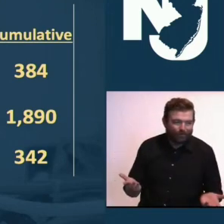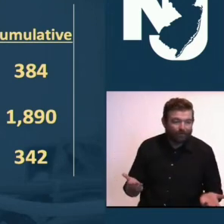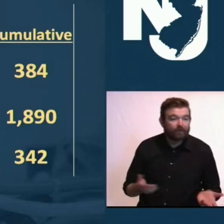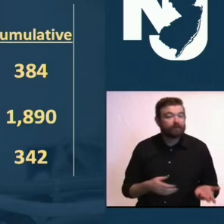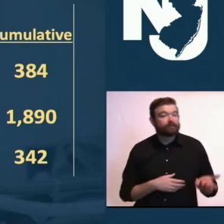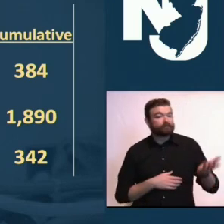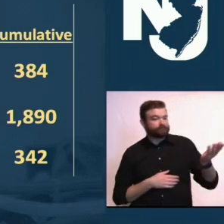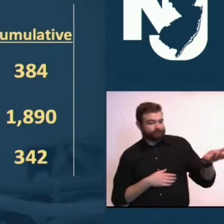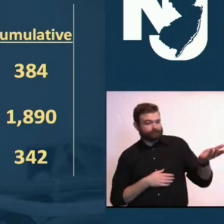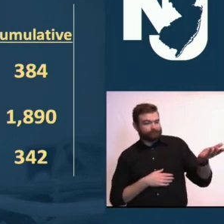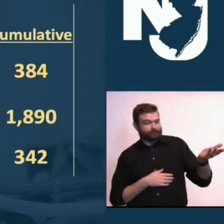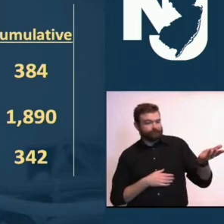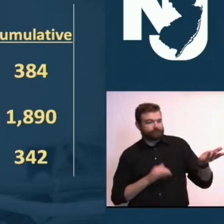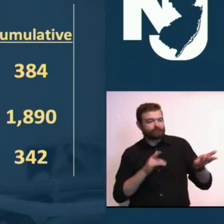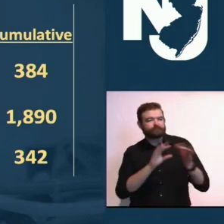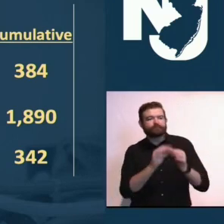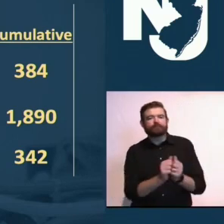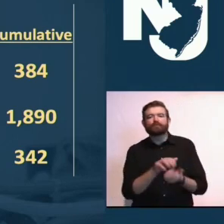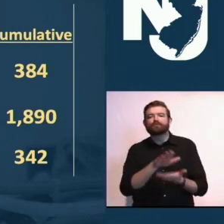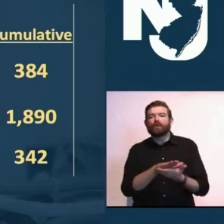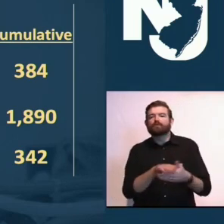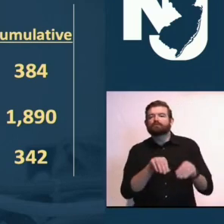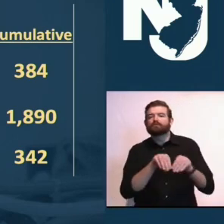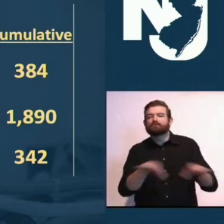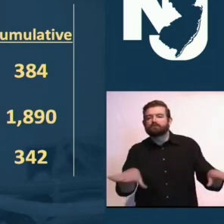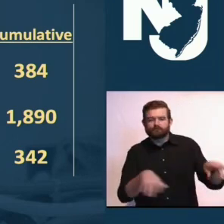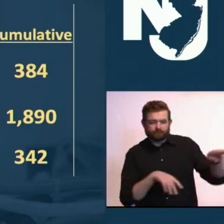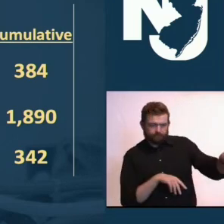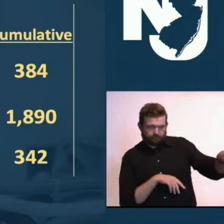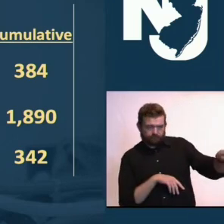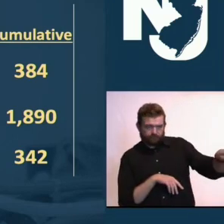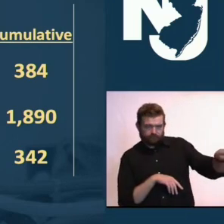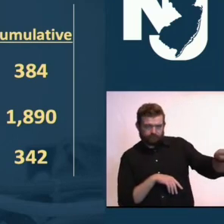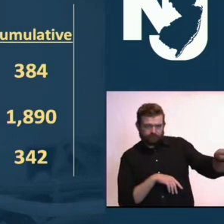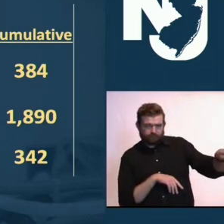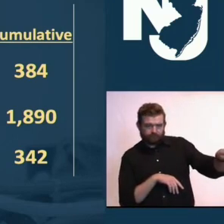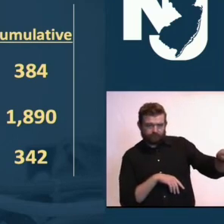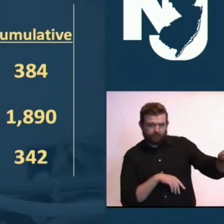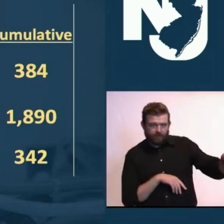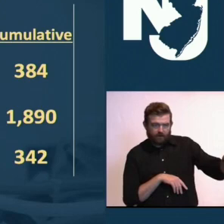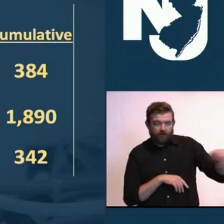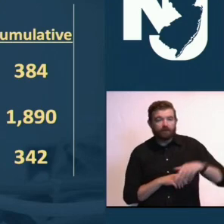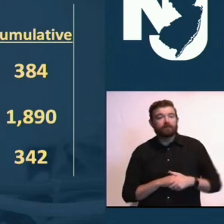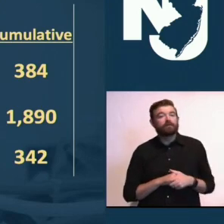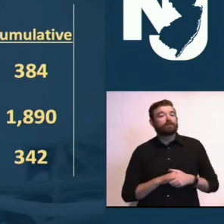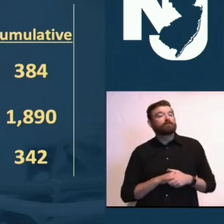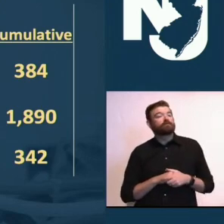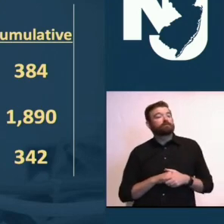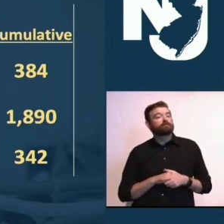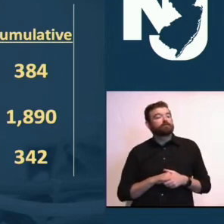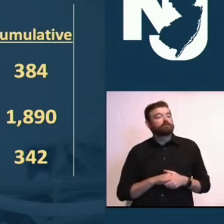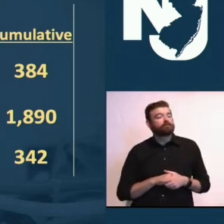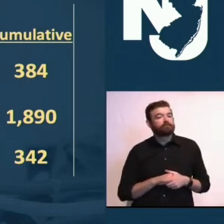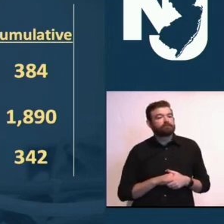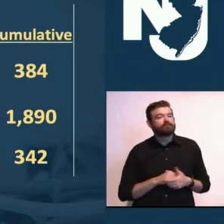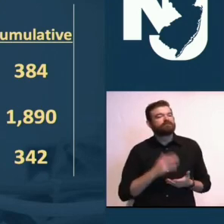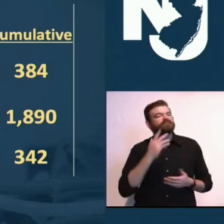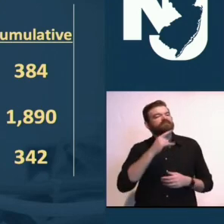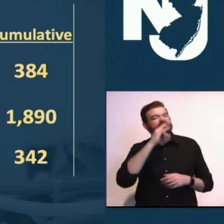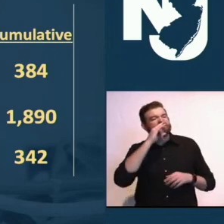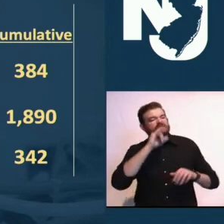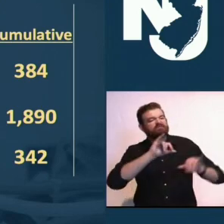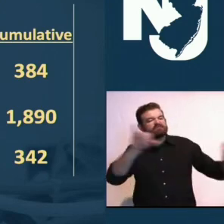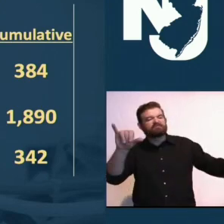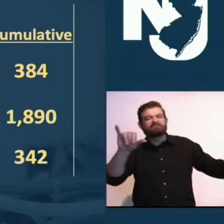put it that way, between the 28th and the 3rd. But it'll give you some sense of where we are. So since